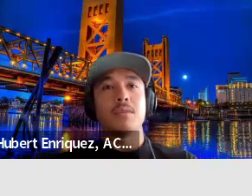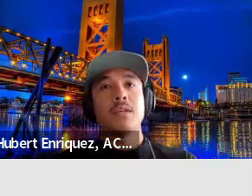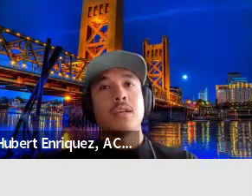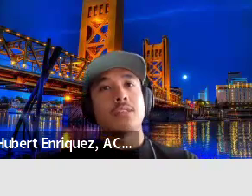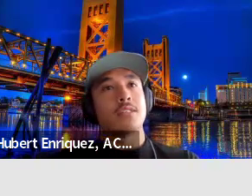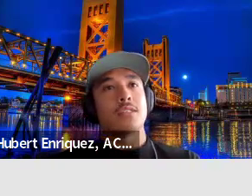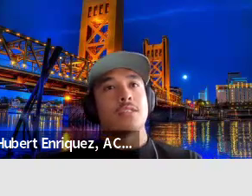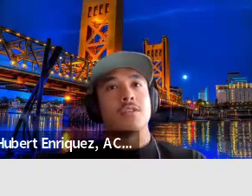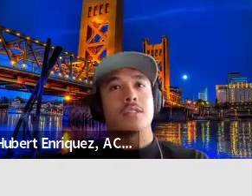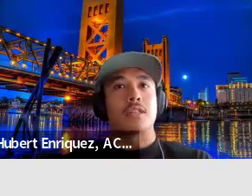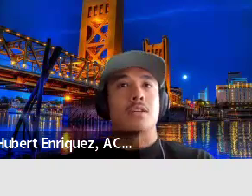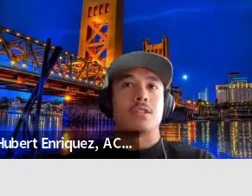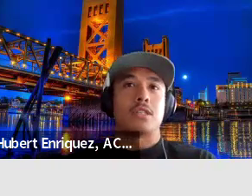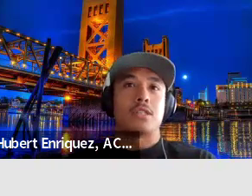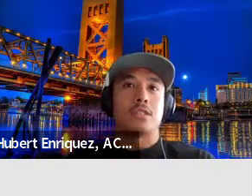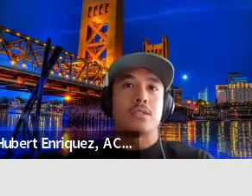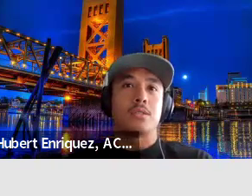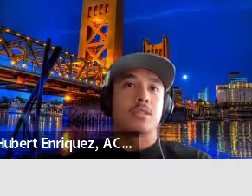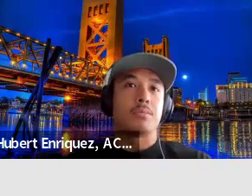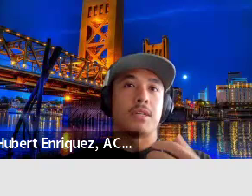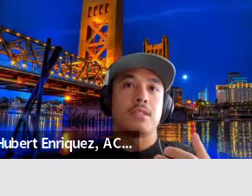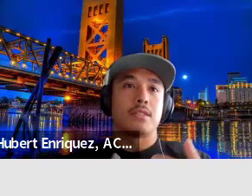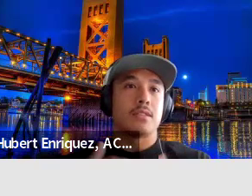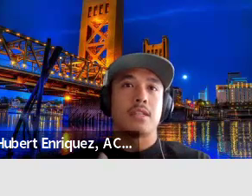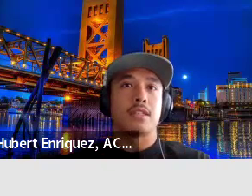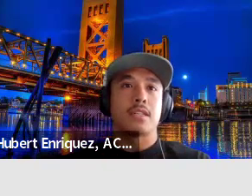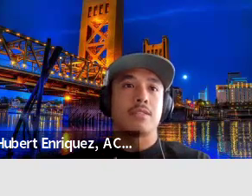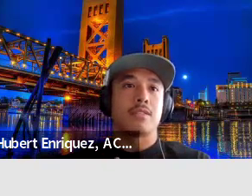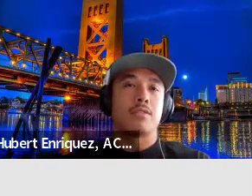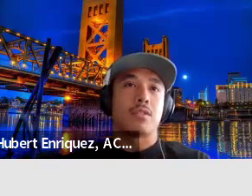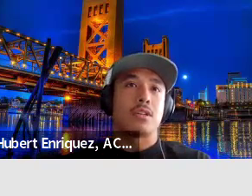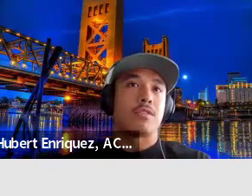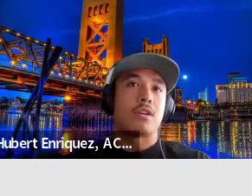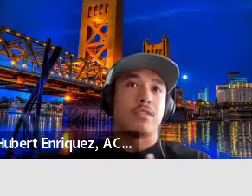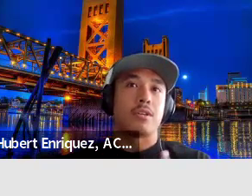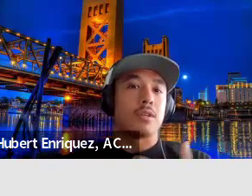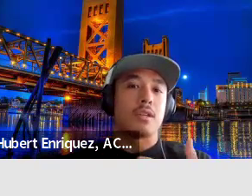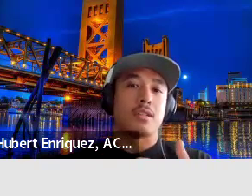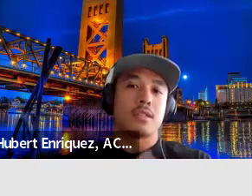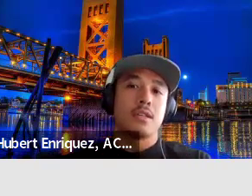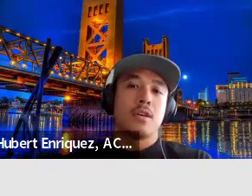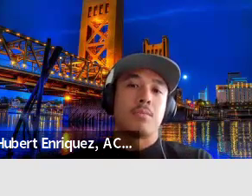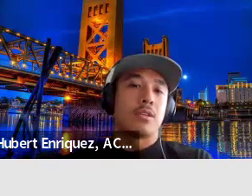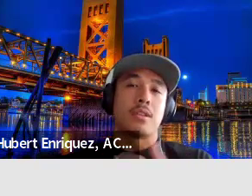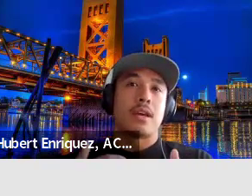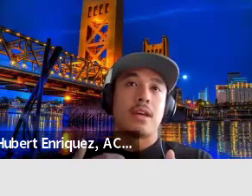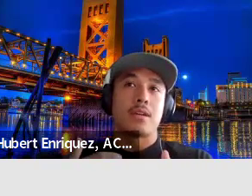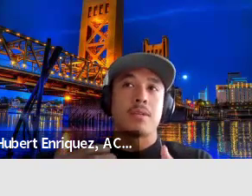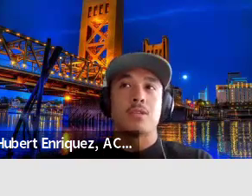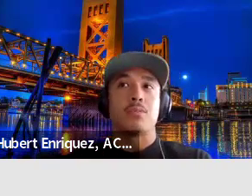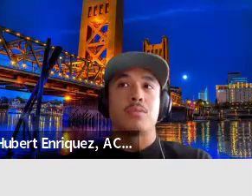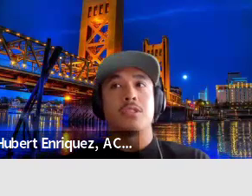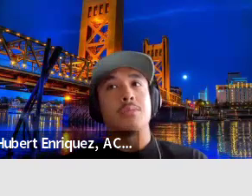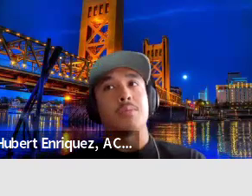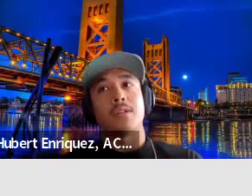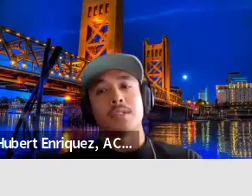about some instances of using technology to supplement daily activity for our deaf and hard of hearing communities. But other than that, it